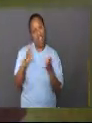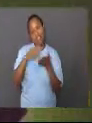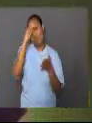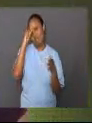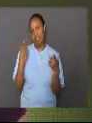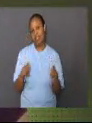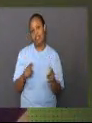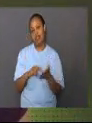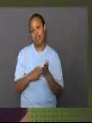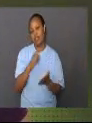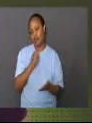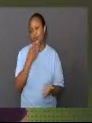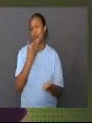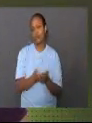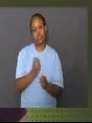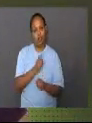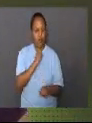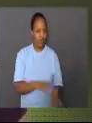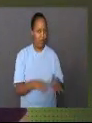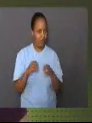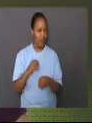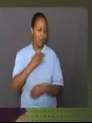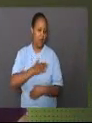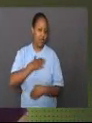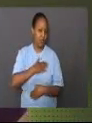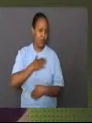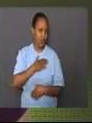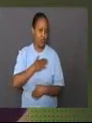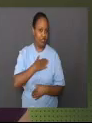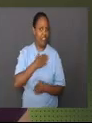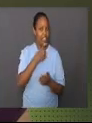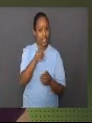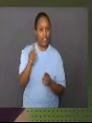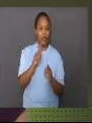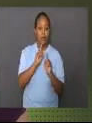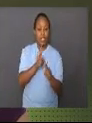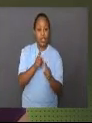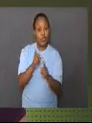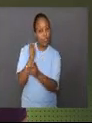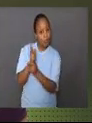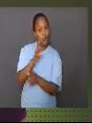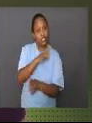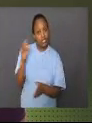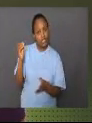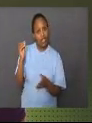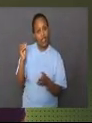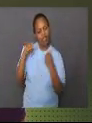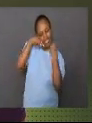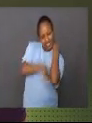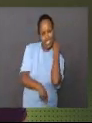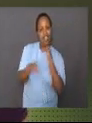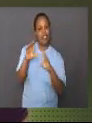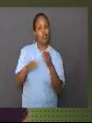education. Good work, students. Please keep your answers so that you can have a more